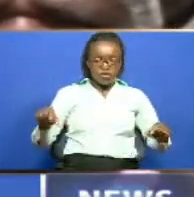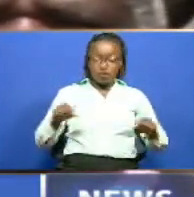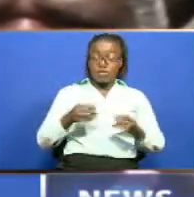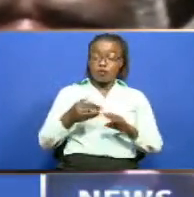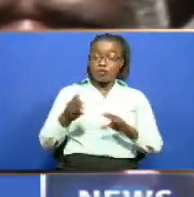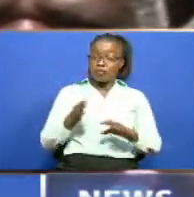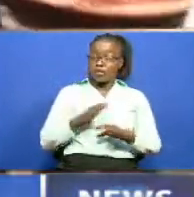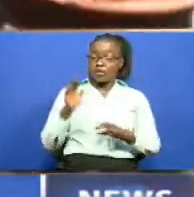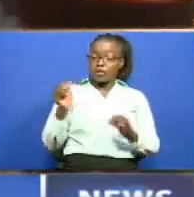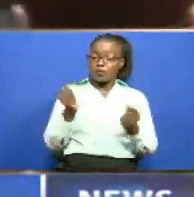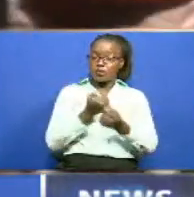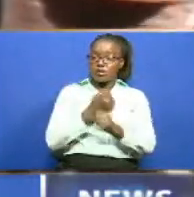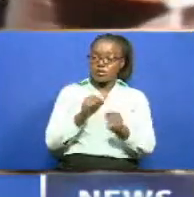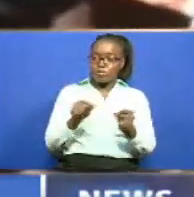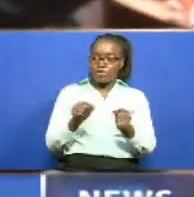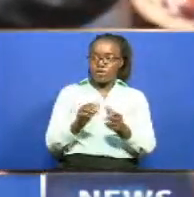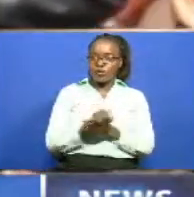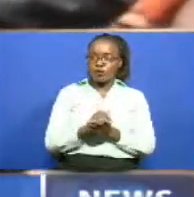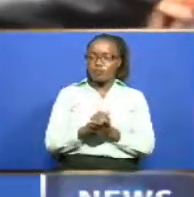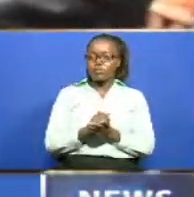kabla hatujafanya hii sherehe.